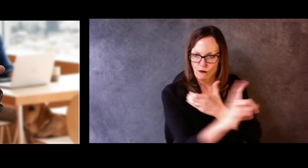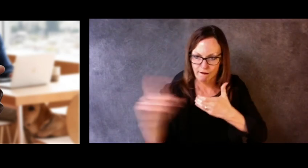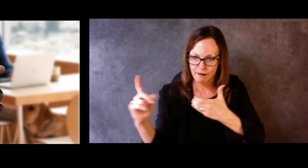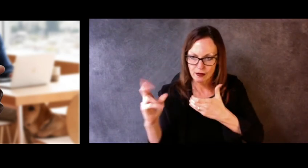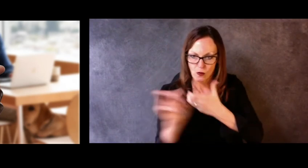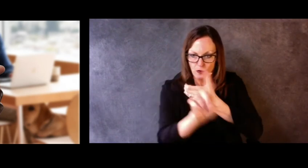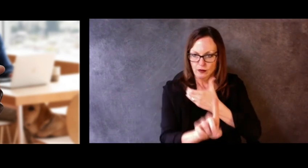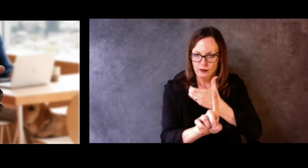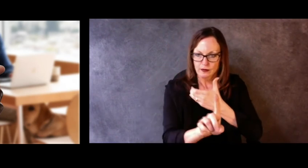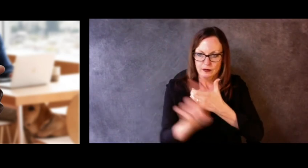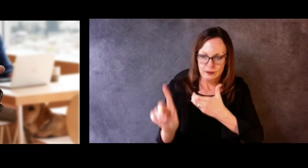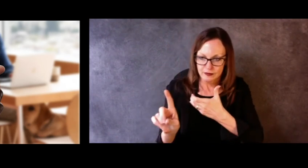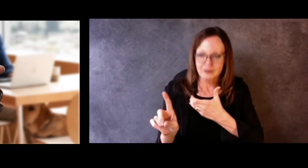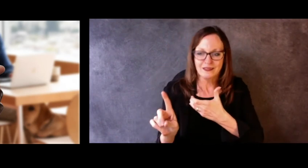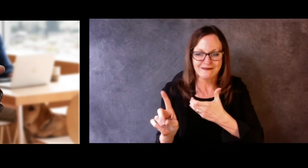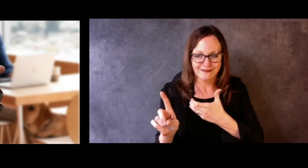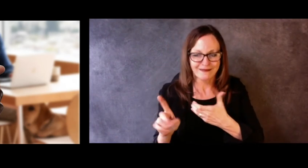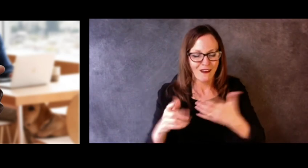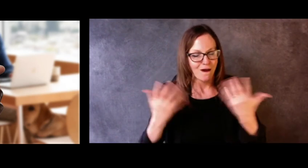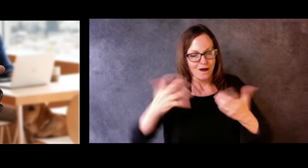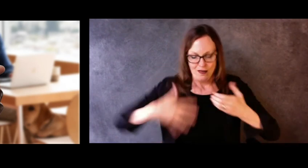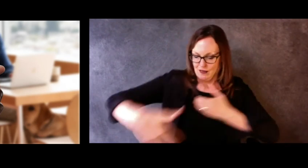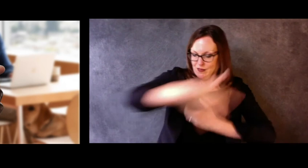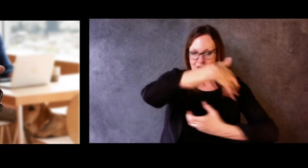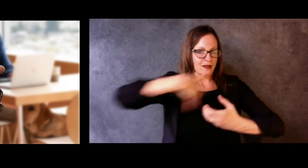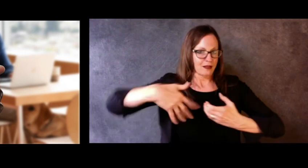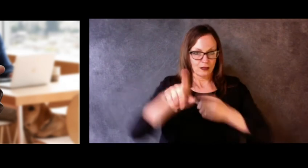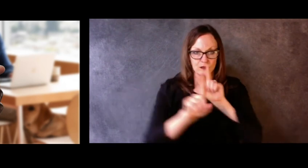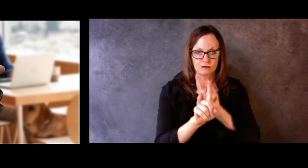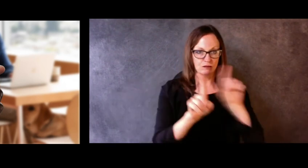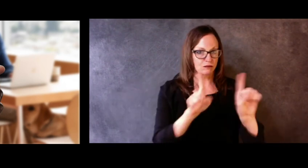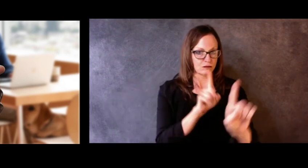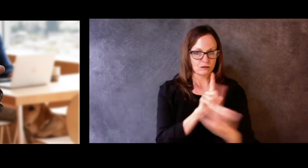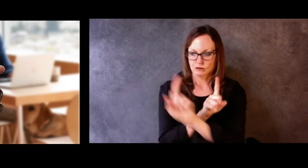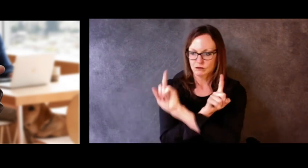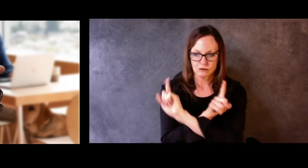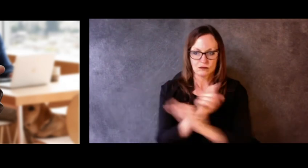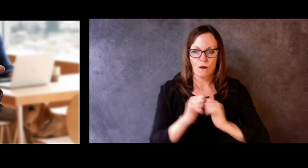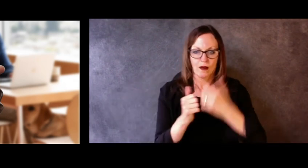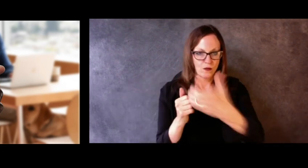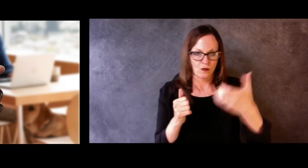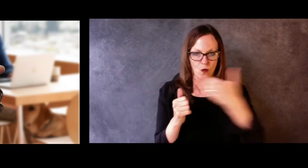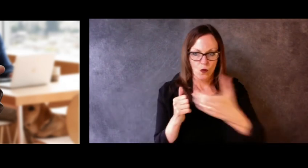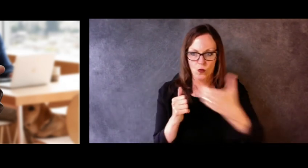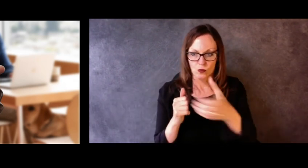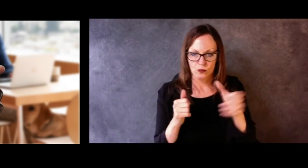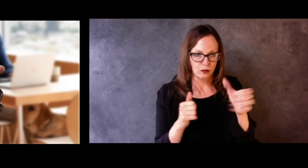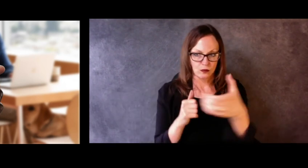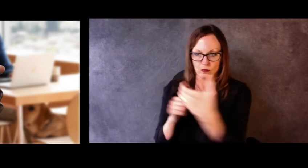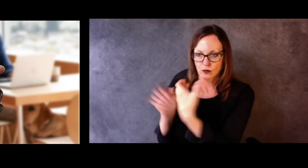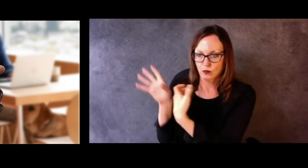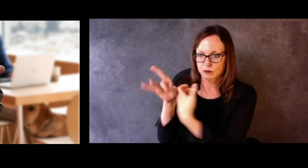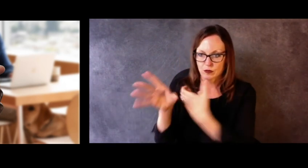about pupil in your vicinity. You can use it while you're stationary or in motion. If more than one person is detected, feedback